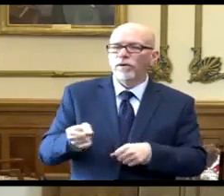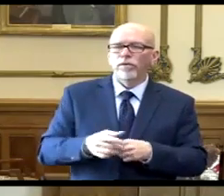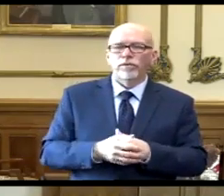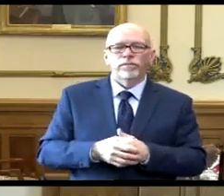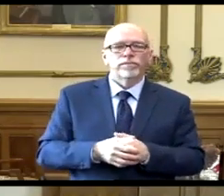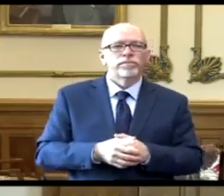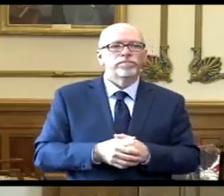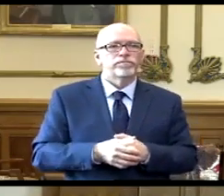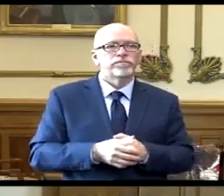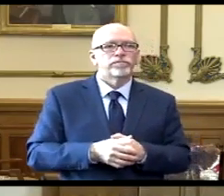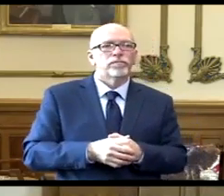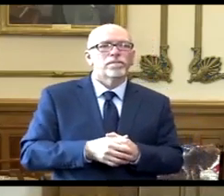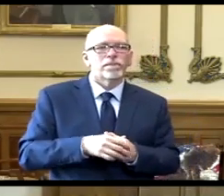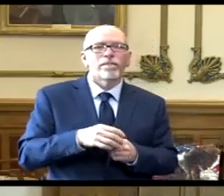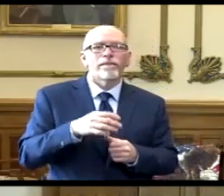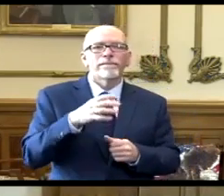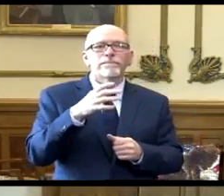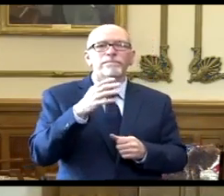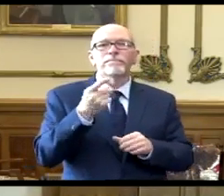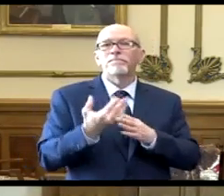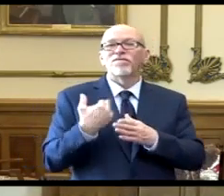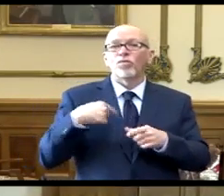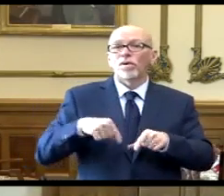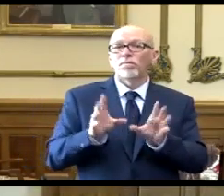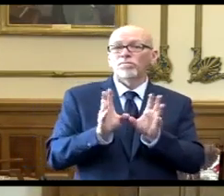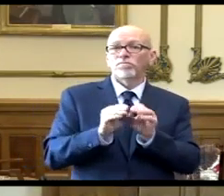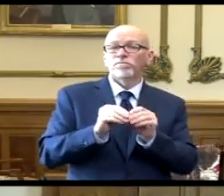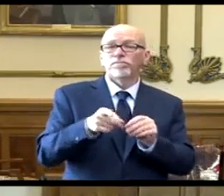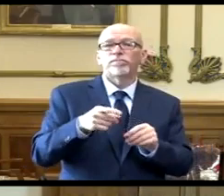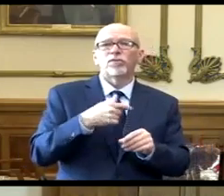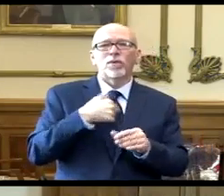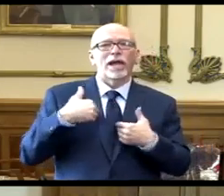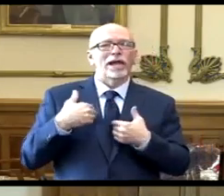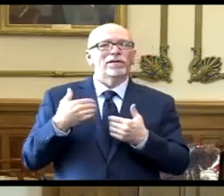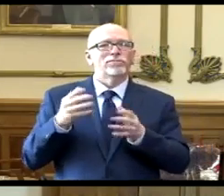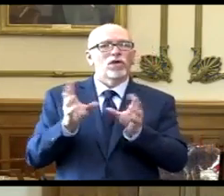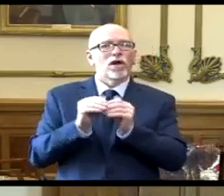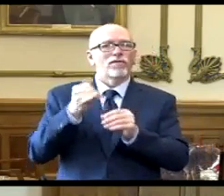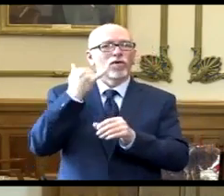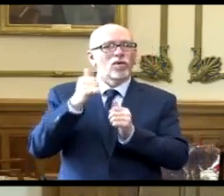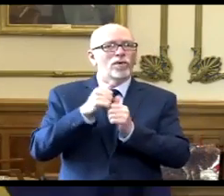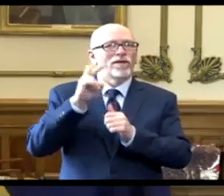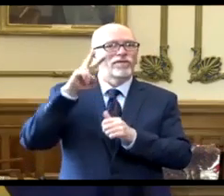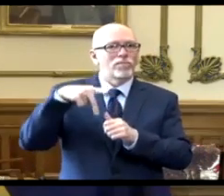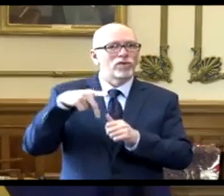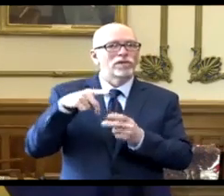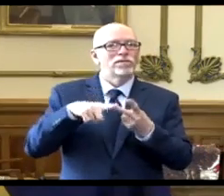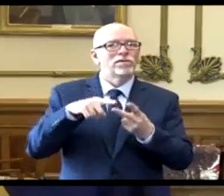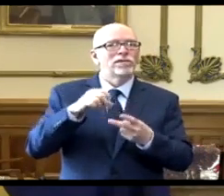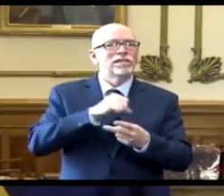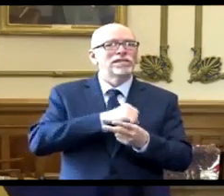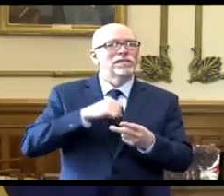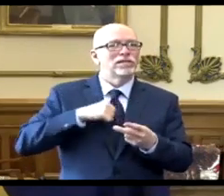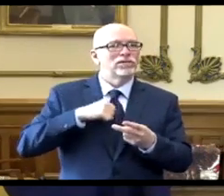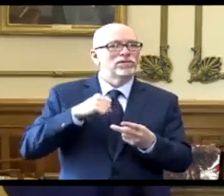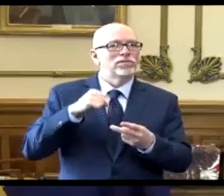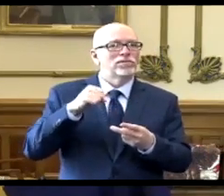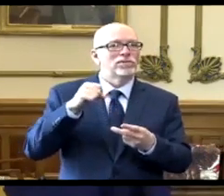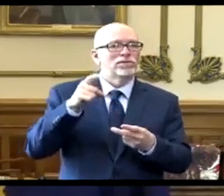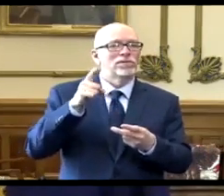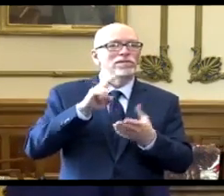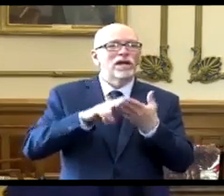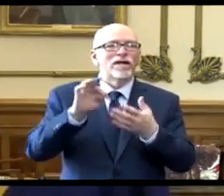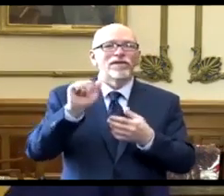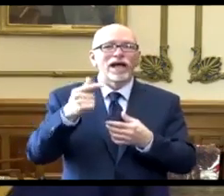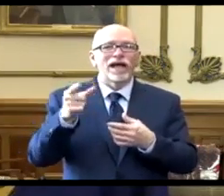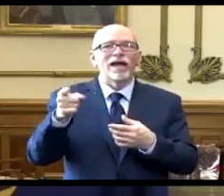Yeah, and I would just say, just before this press conference, we had a conference call with Vice President, with Sonny Perdue, the Secretary of